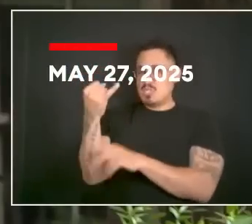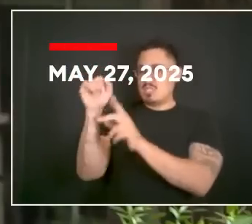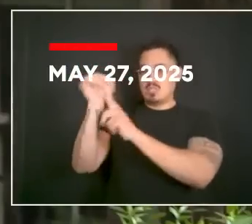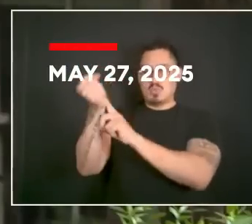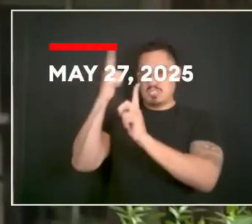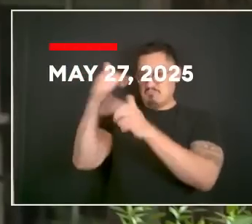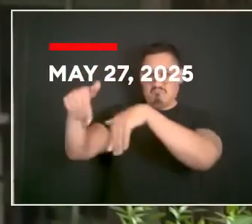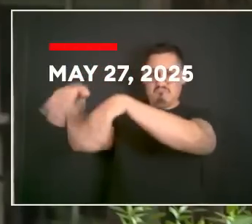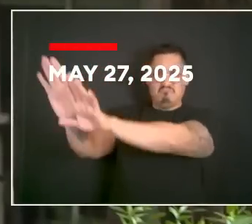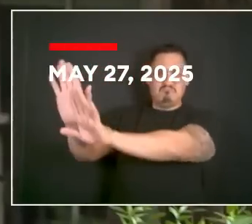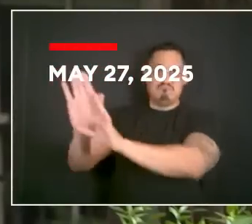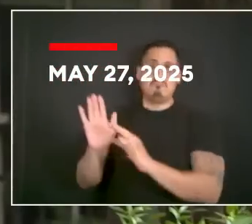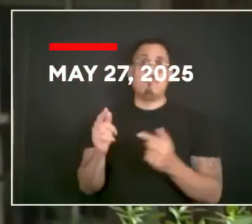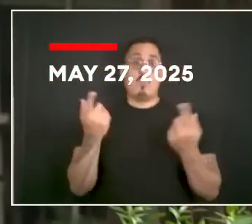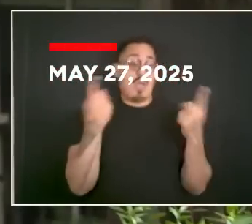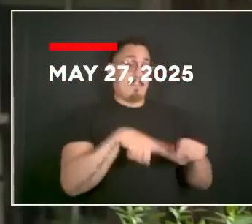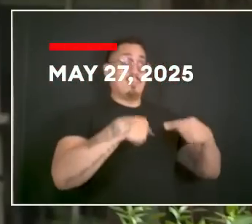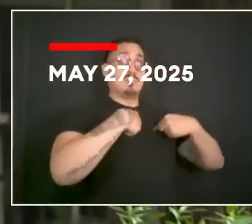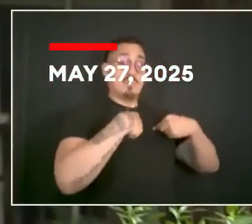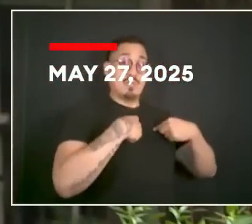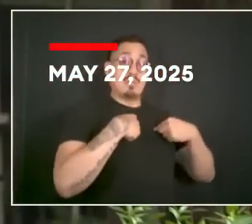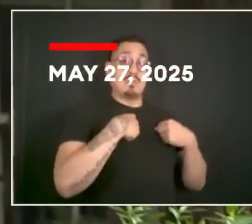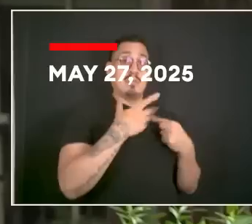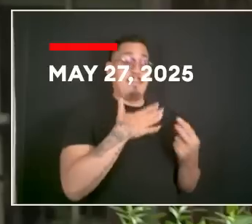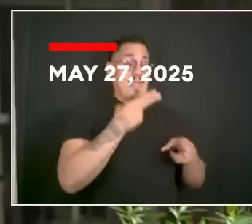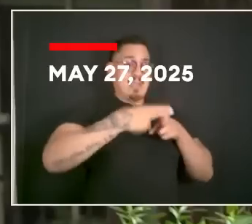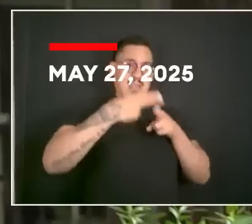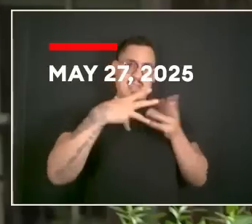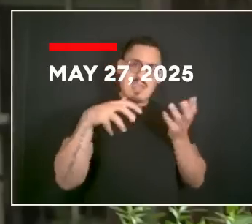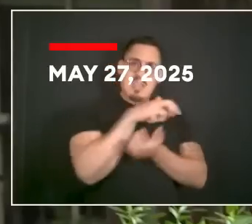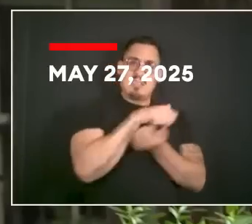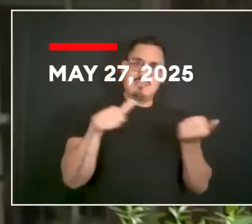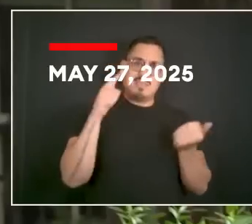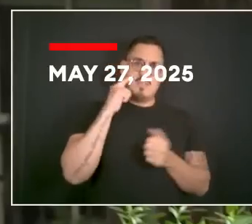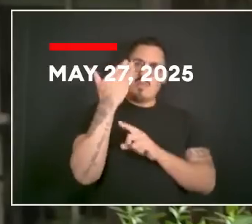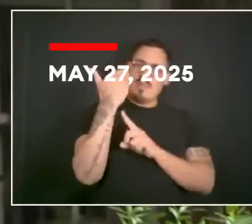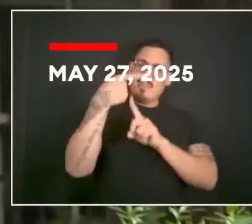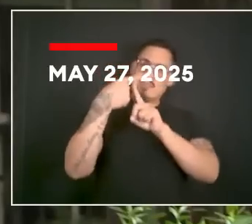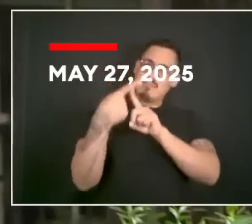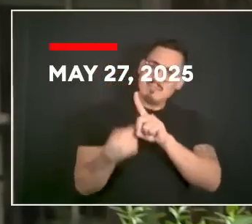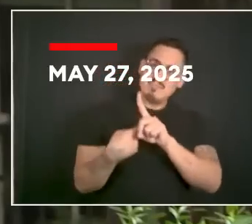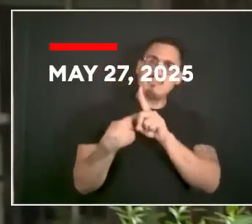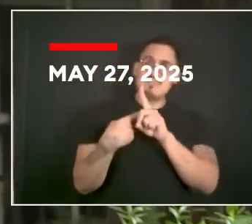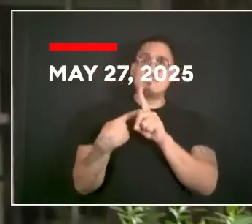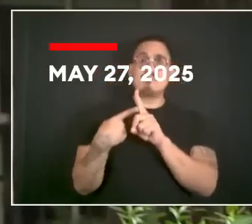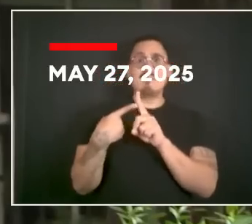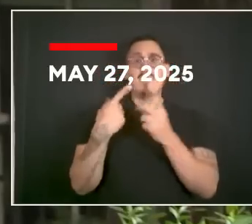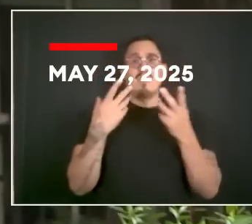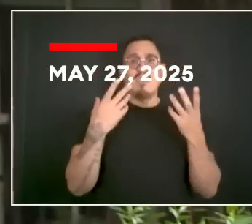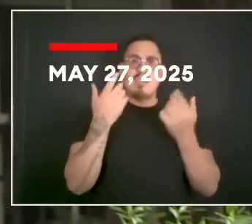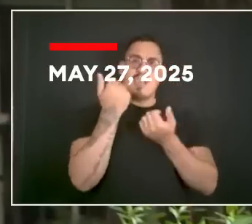me and how my name was destroyed for 15 months. Destroyed. And everyone was popping